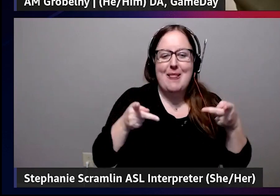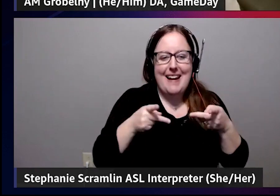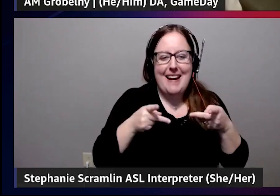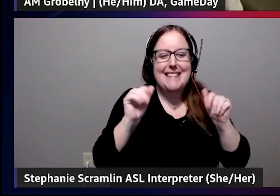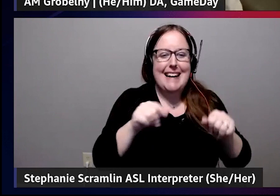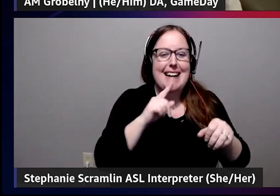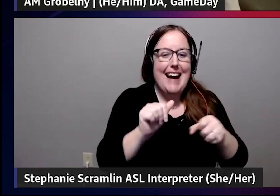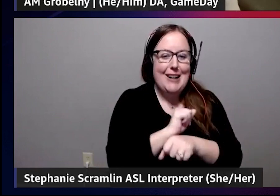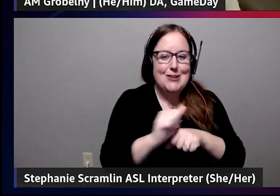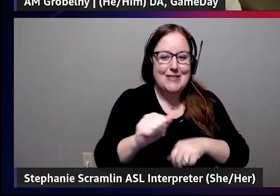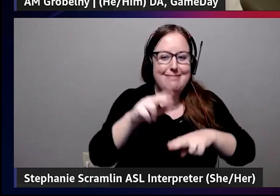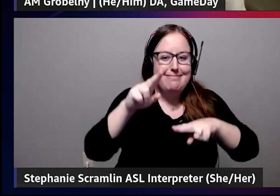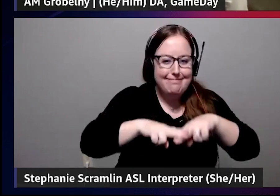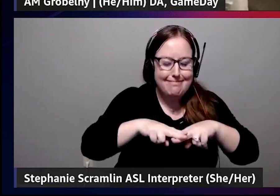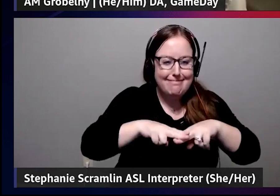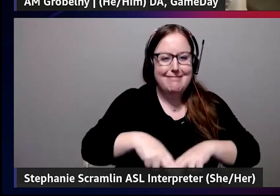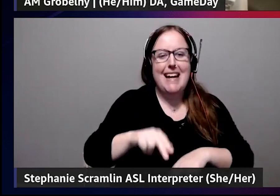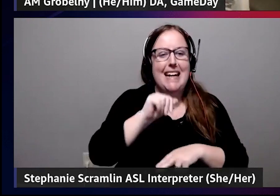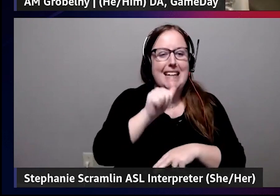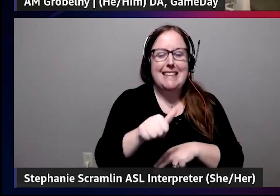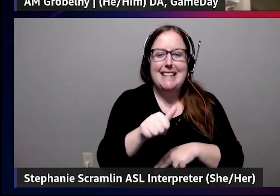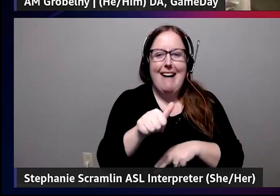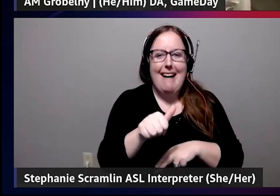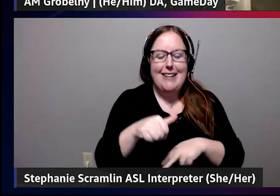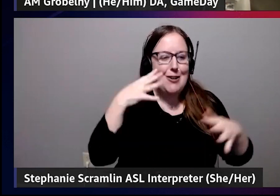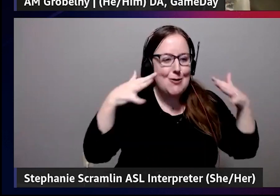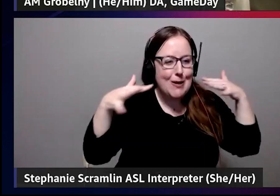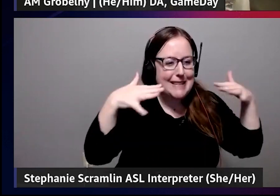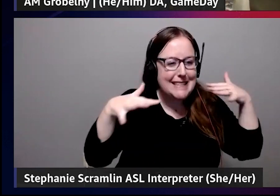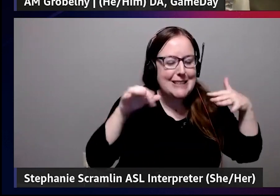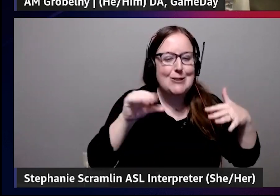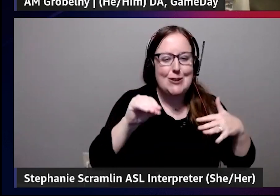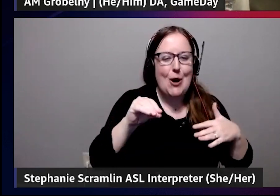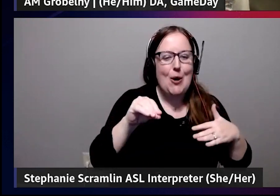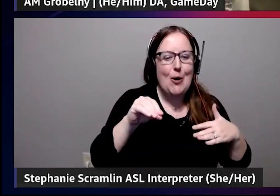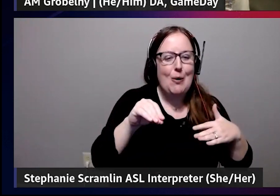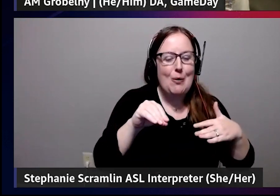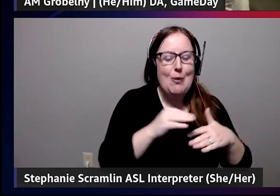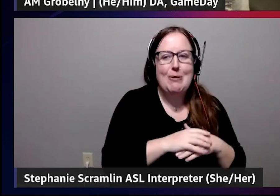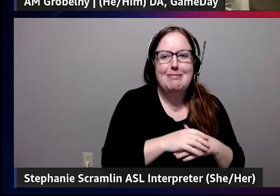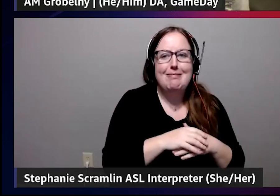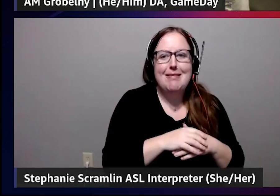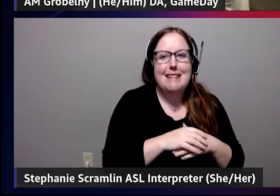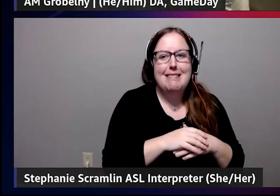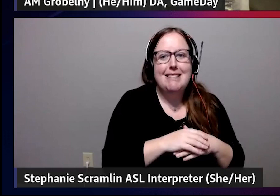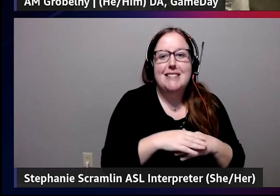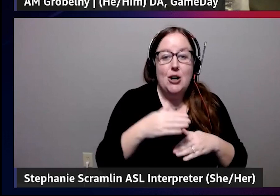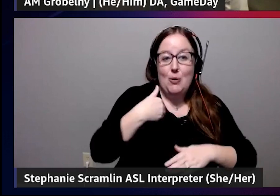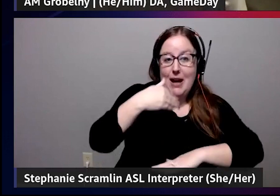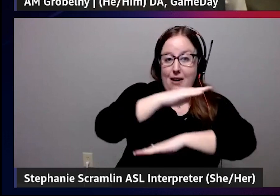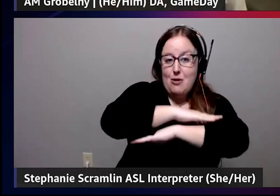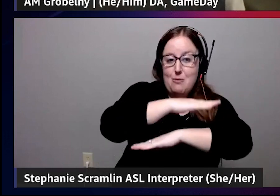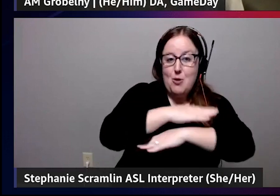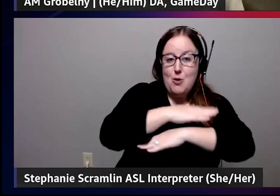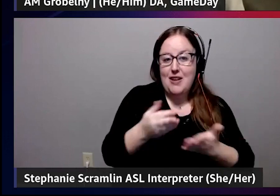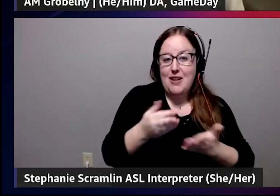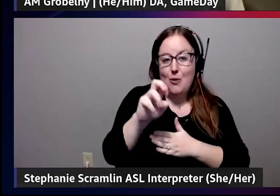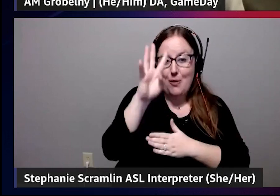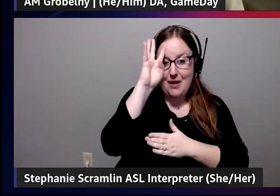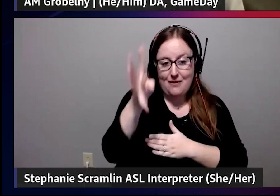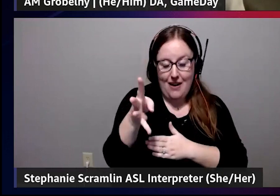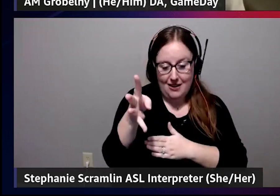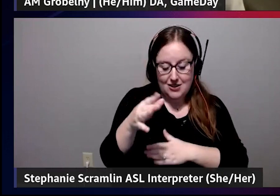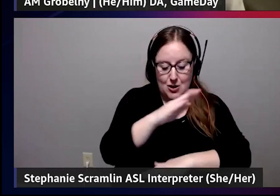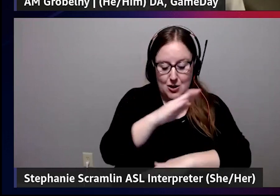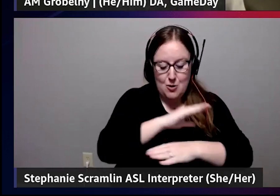sit down and it's not too noisy. So yeah, but we do have a booth at reInvent. It's booth